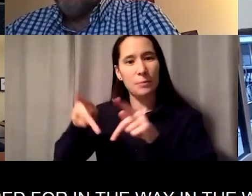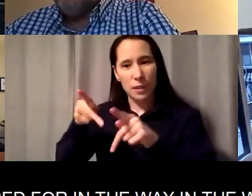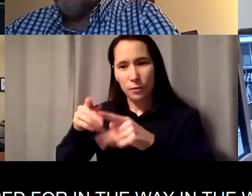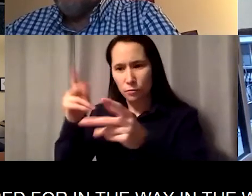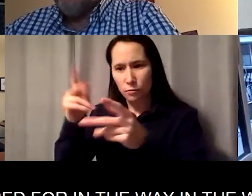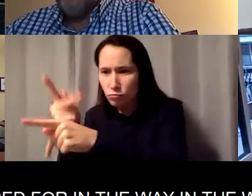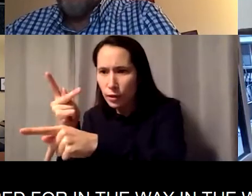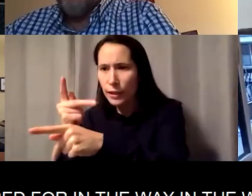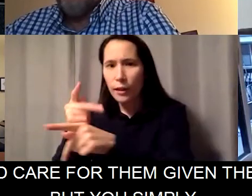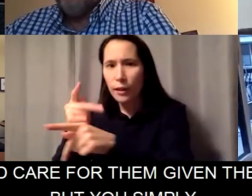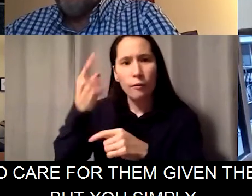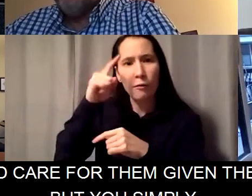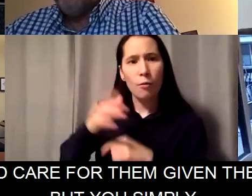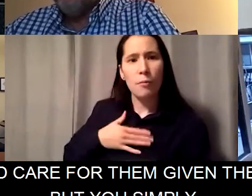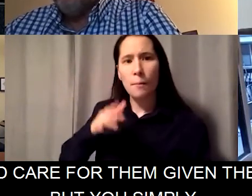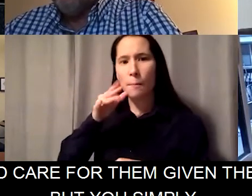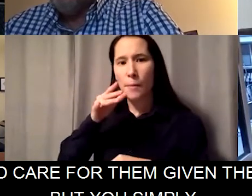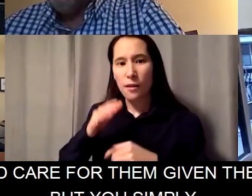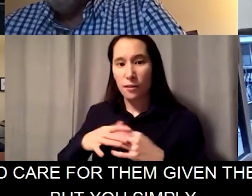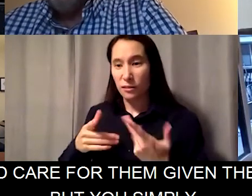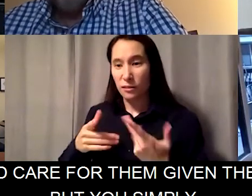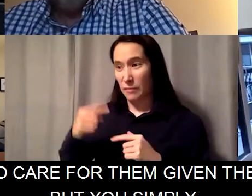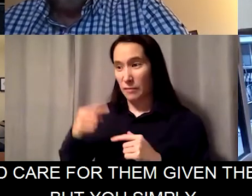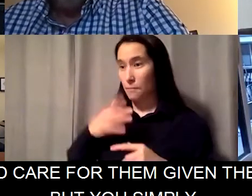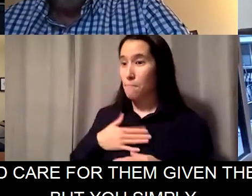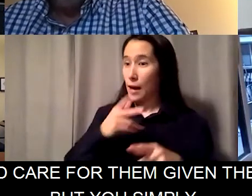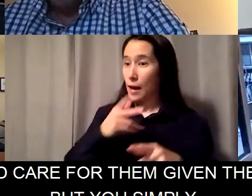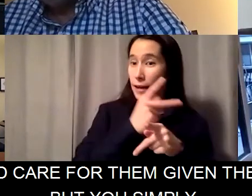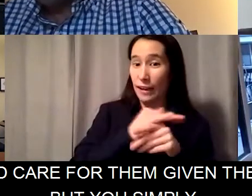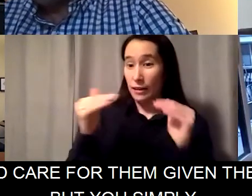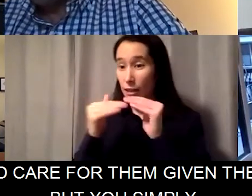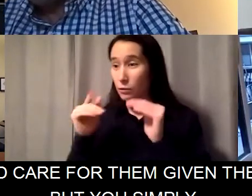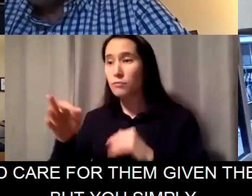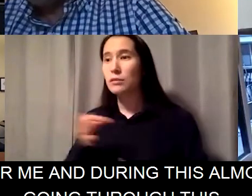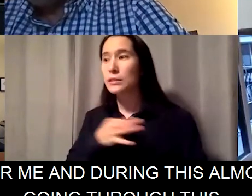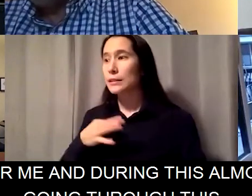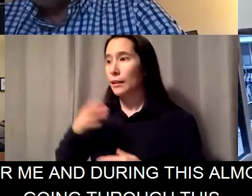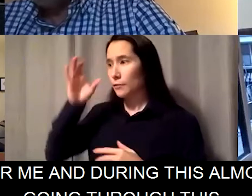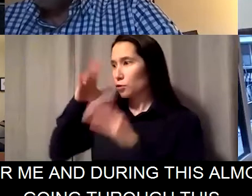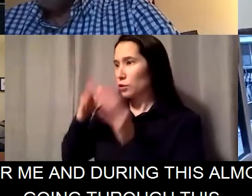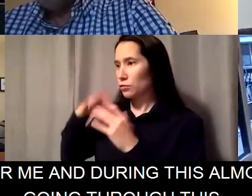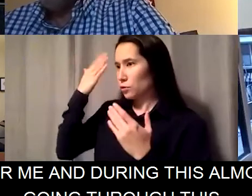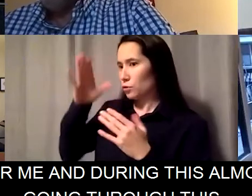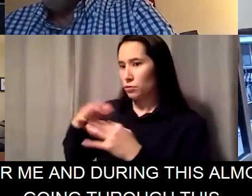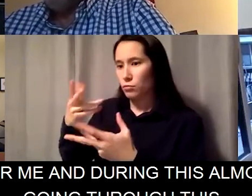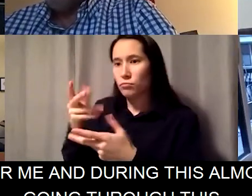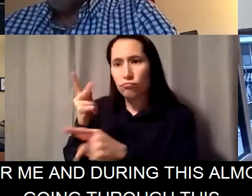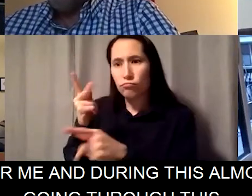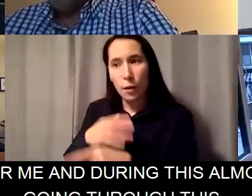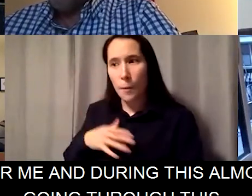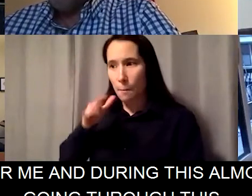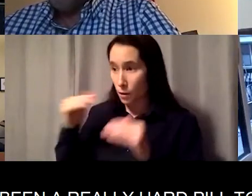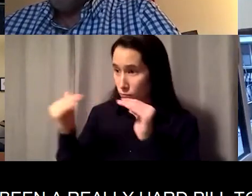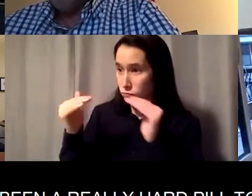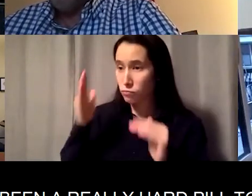the opportunity, but you simply can't. So, I mean, for me and during this, you know, almost year of going through